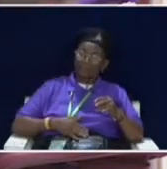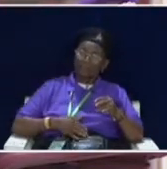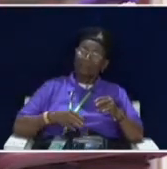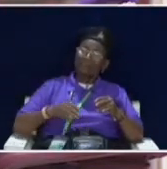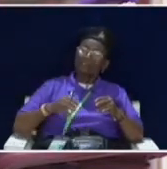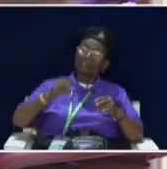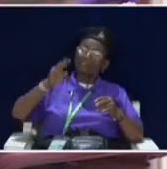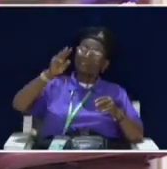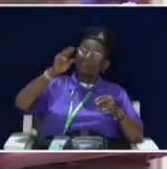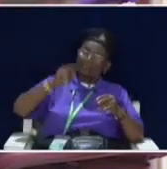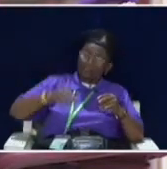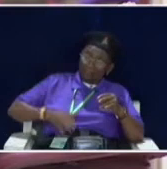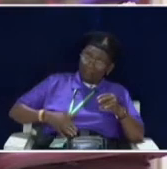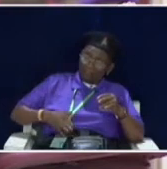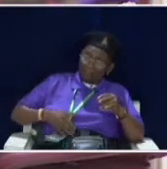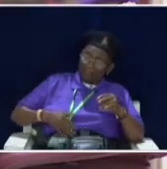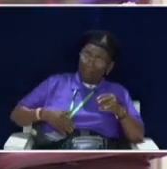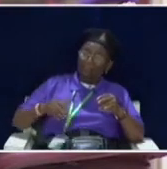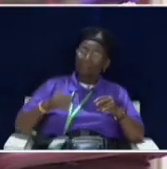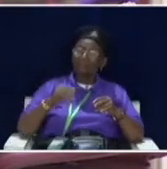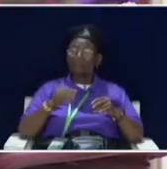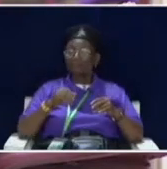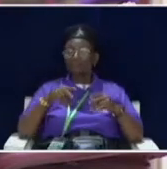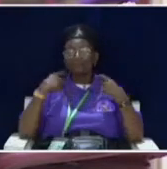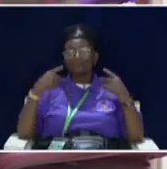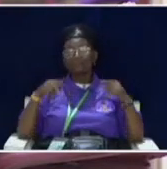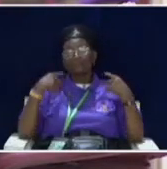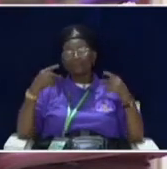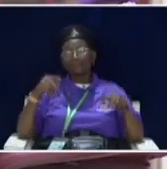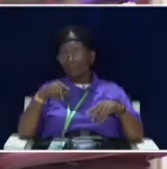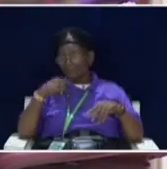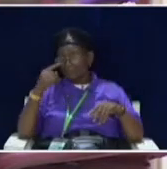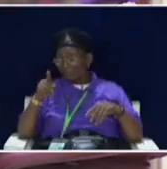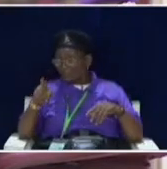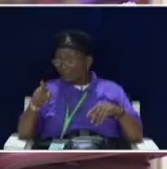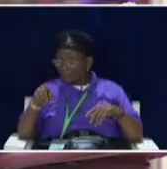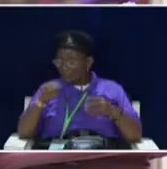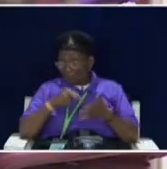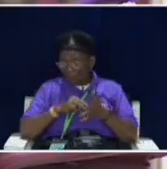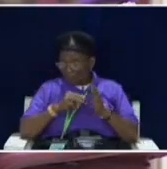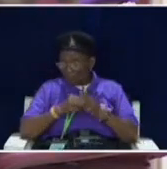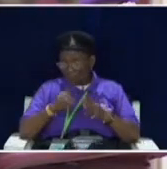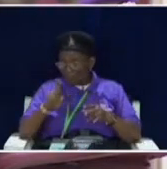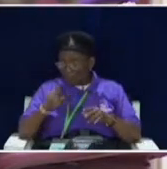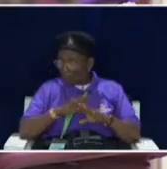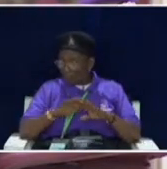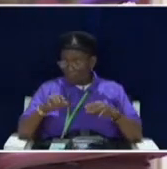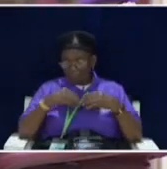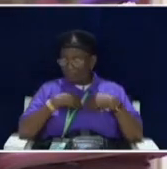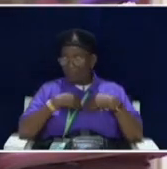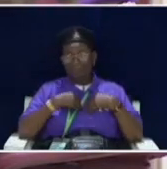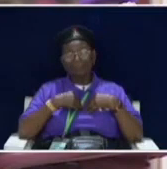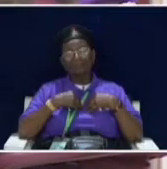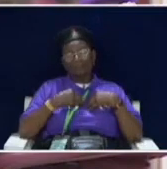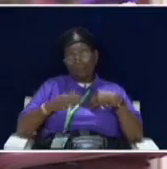womb. The pastor said, you mean you have no womb?